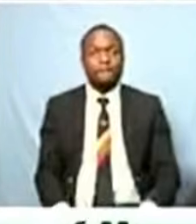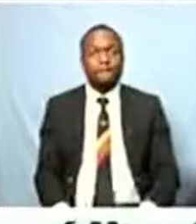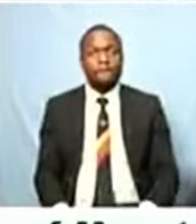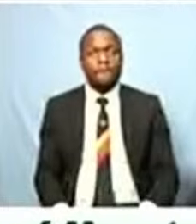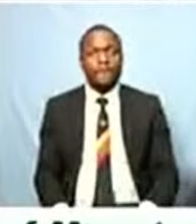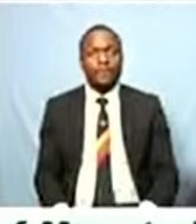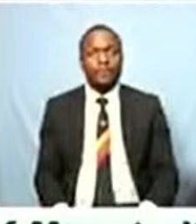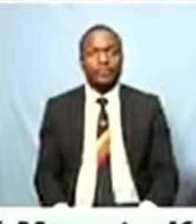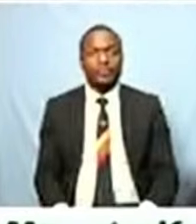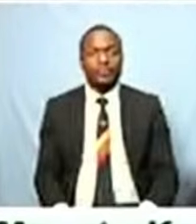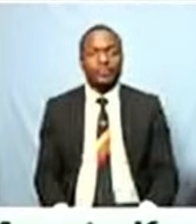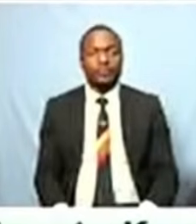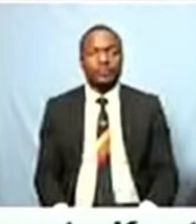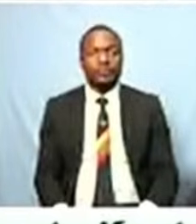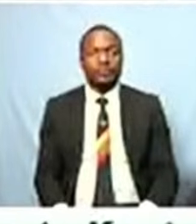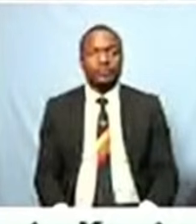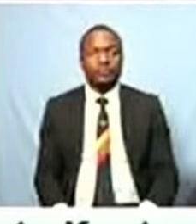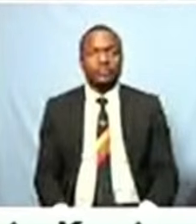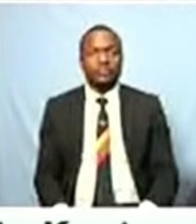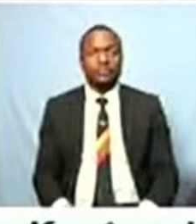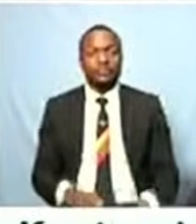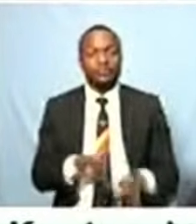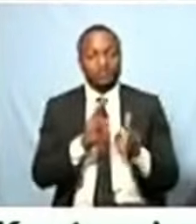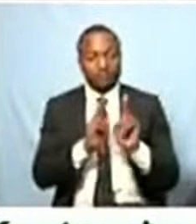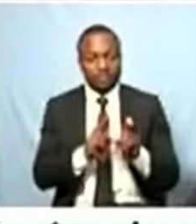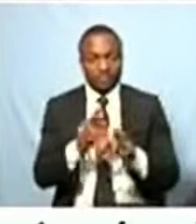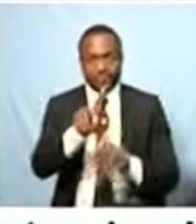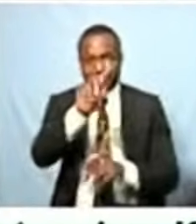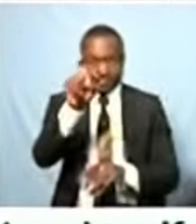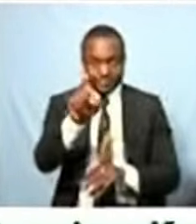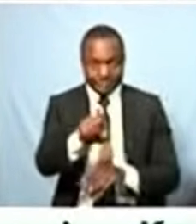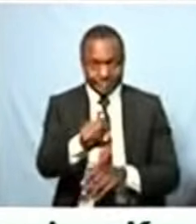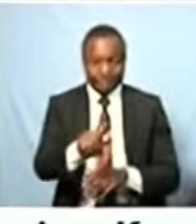who was responding to the question